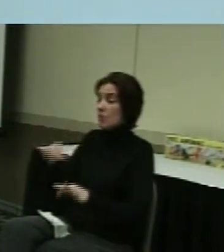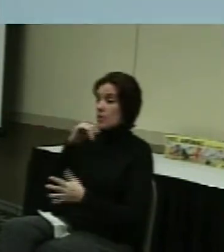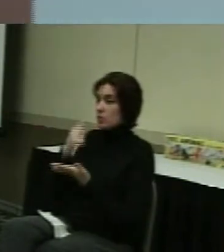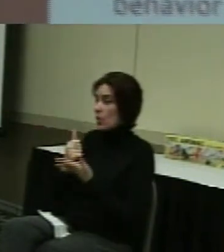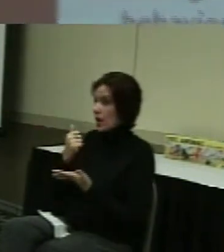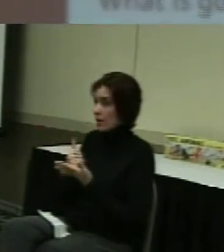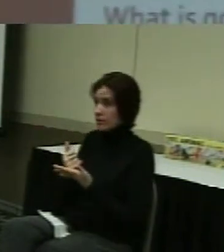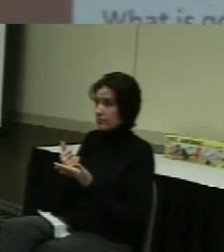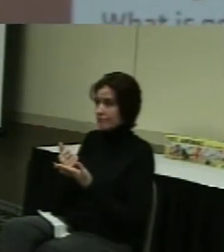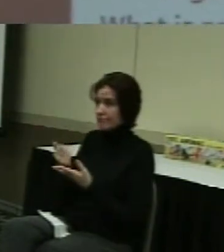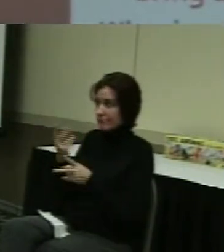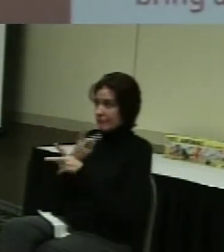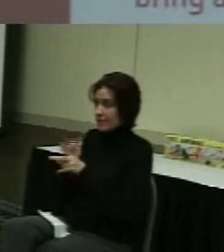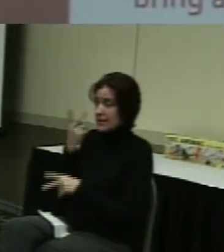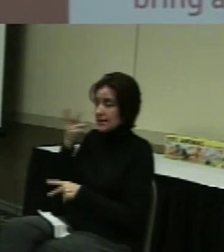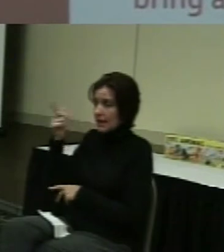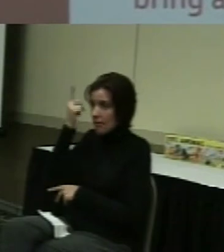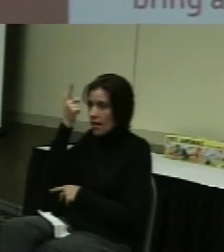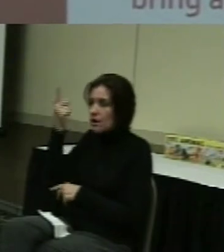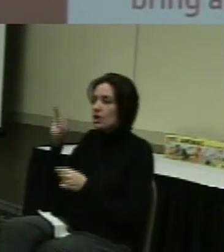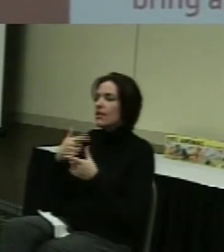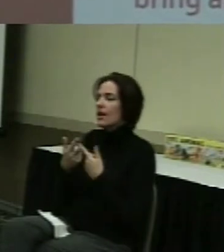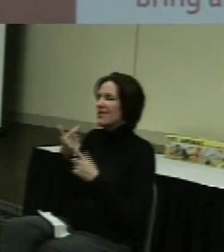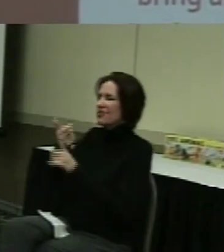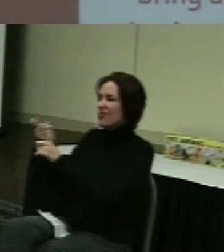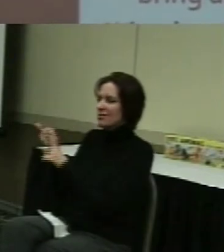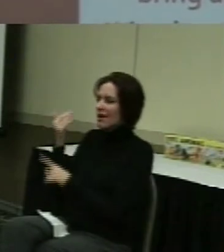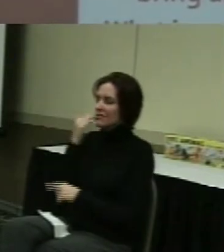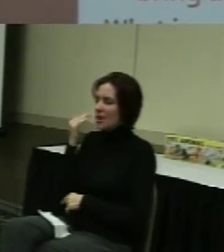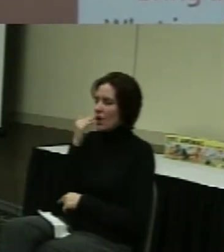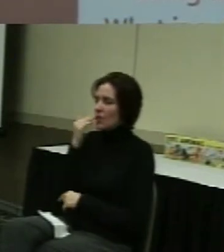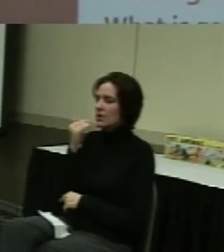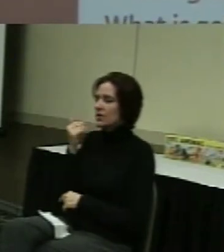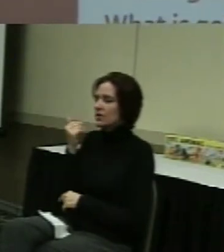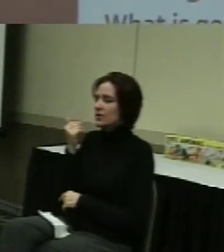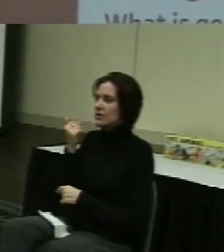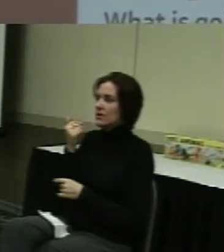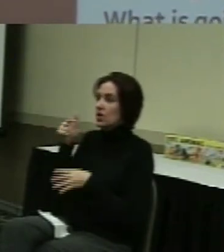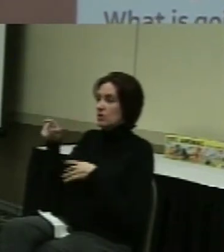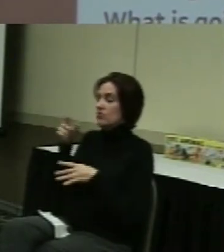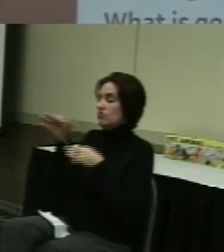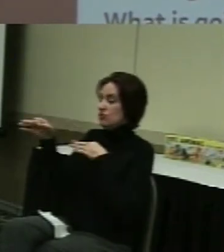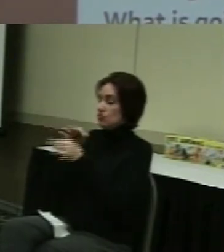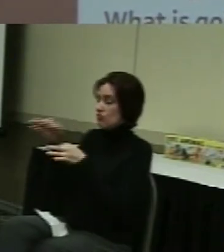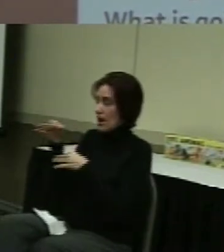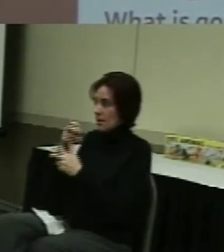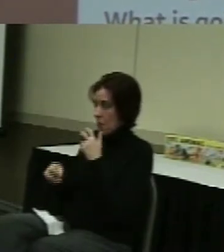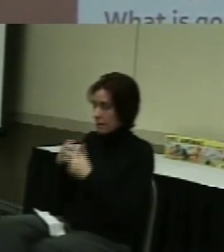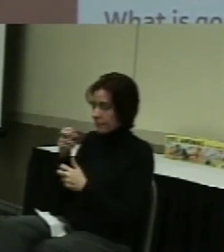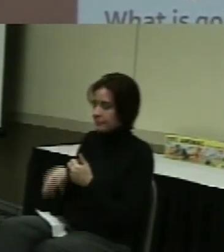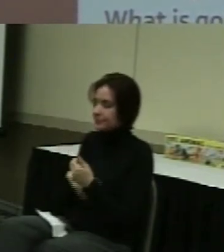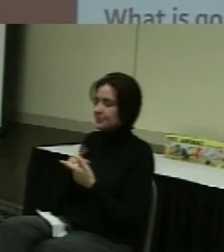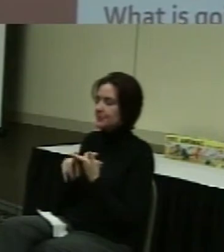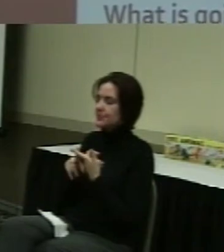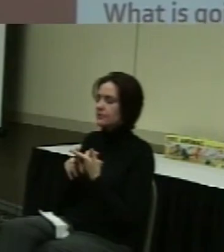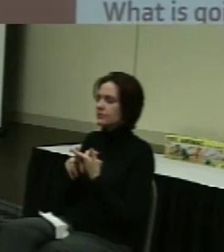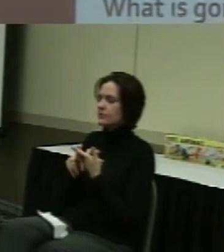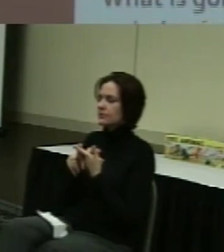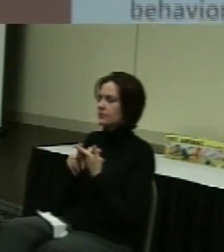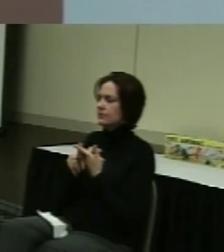the logic, at least you yourself know that you're describing the problem, you're looking